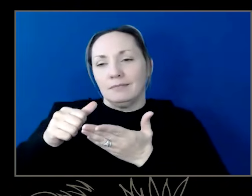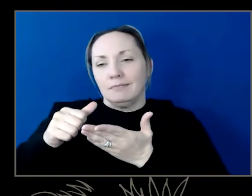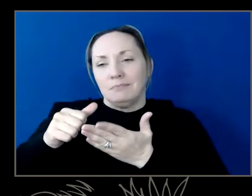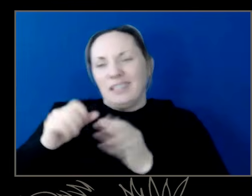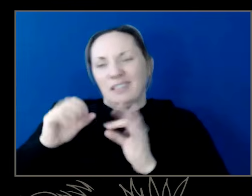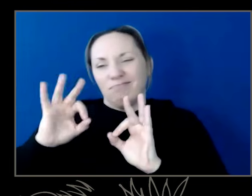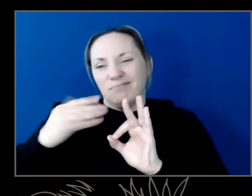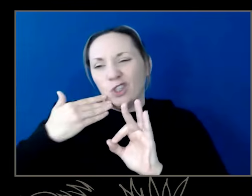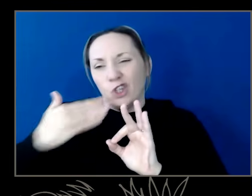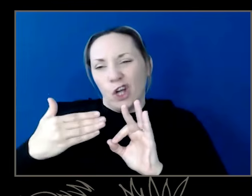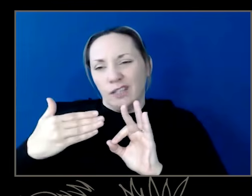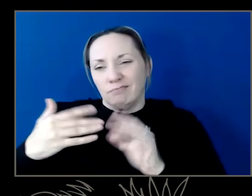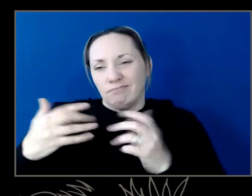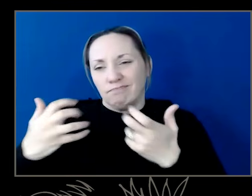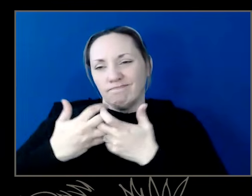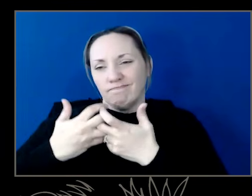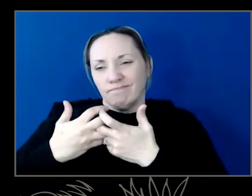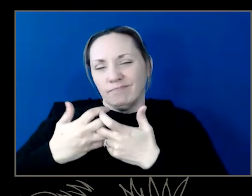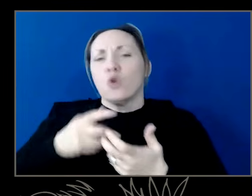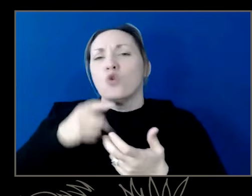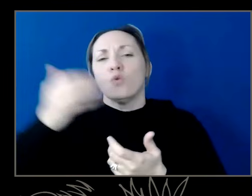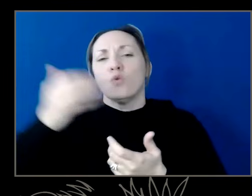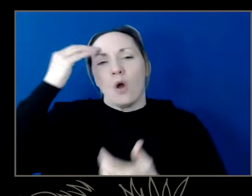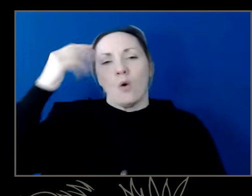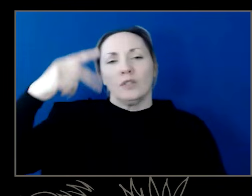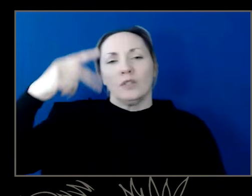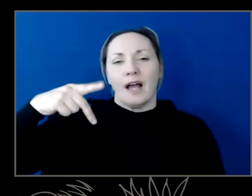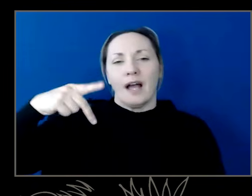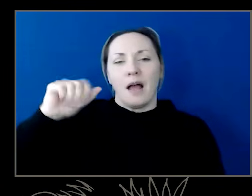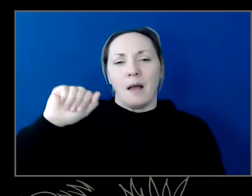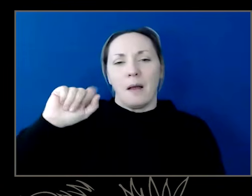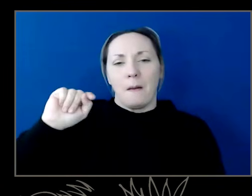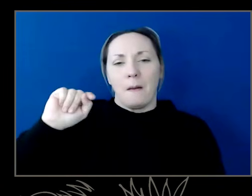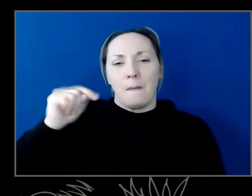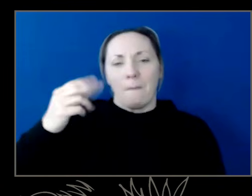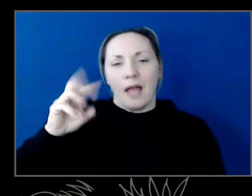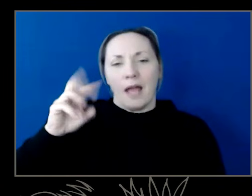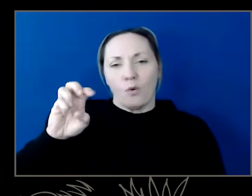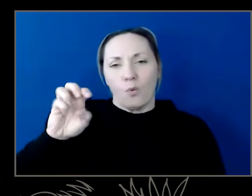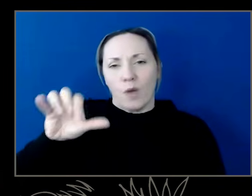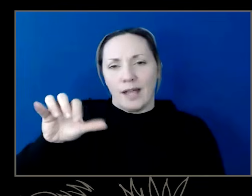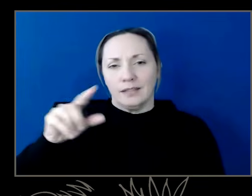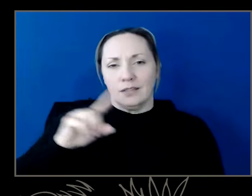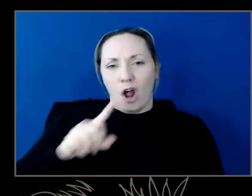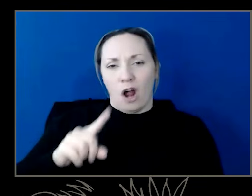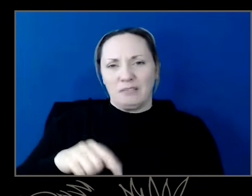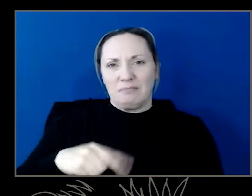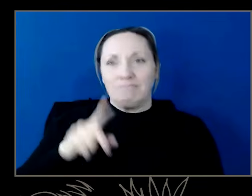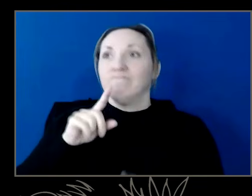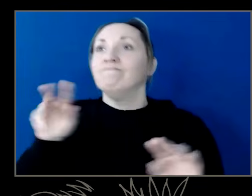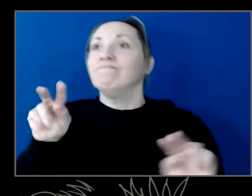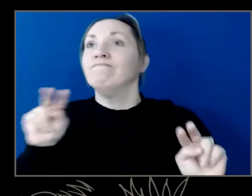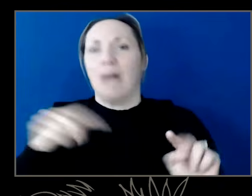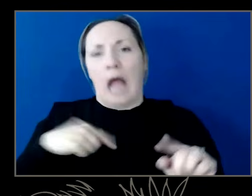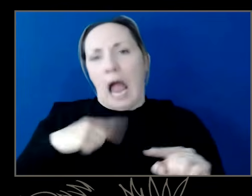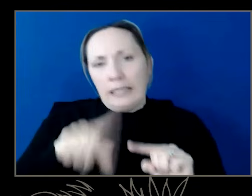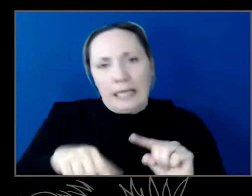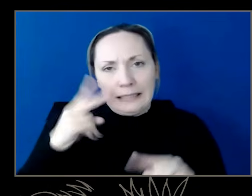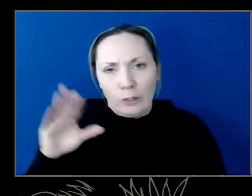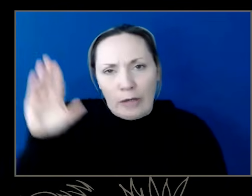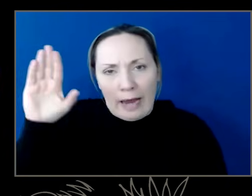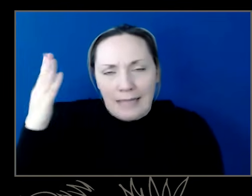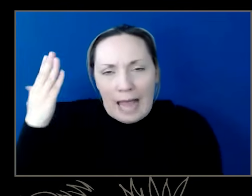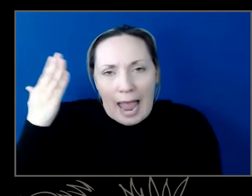ideal. So how many people know what path aliases are? I can't see any of your hands anyway. I don't know why I asked